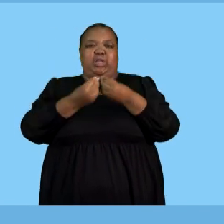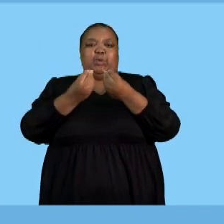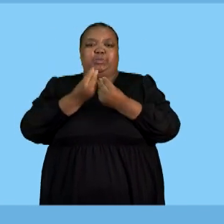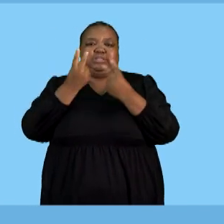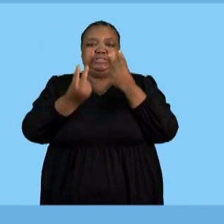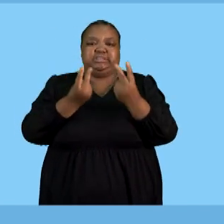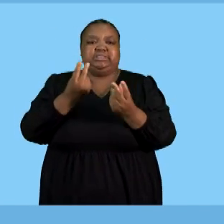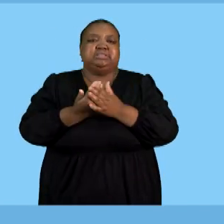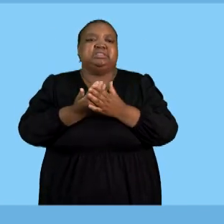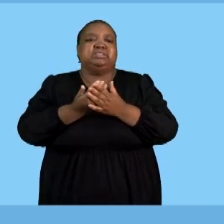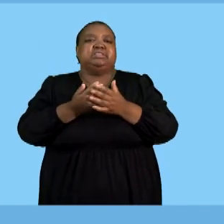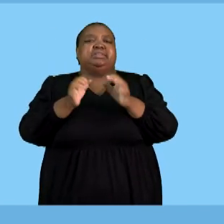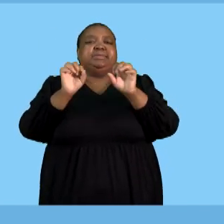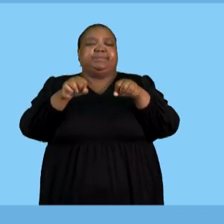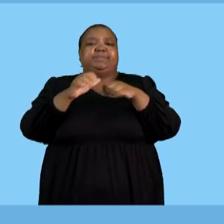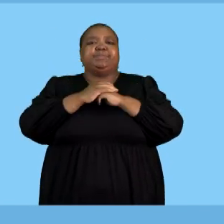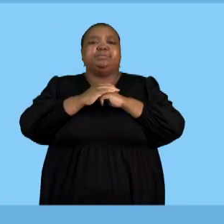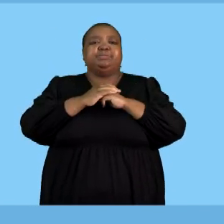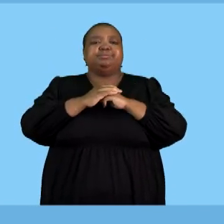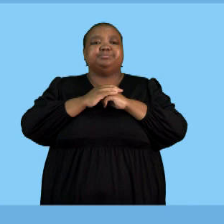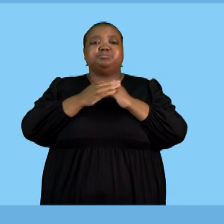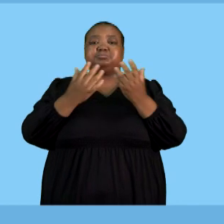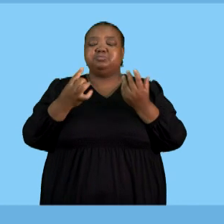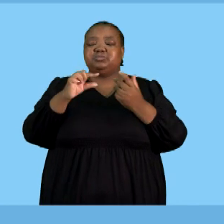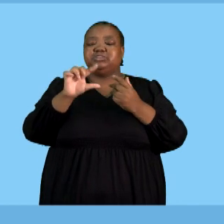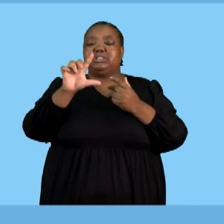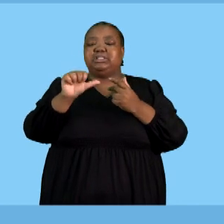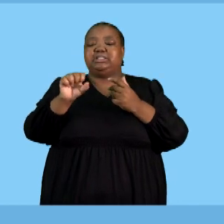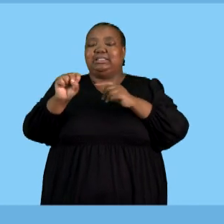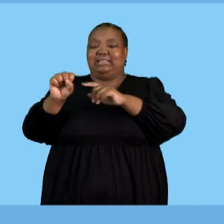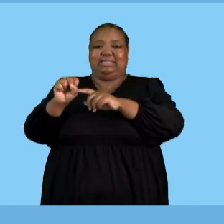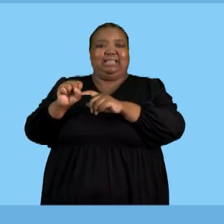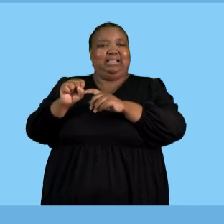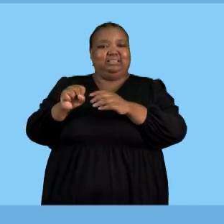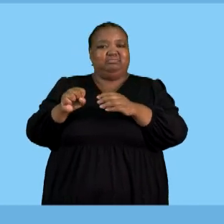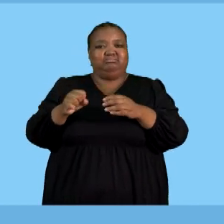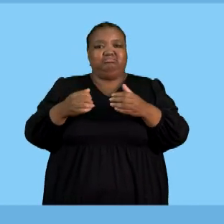object. We can also be able to see through a glass,